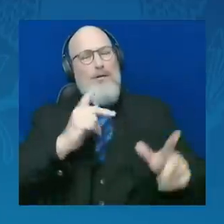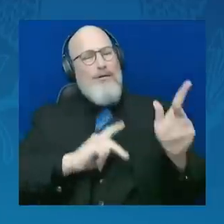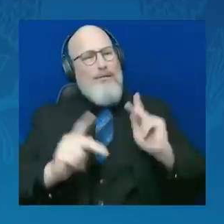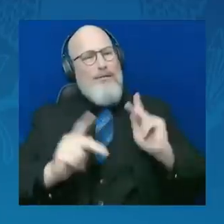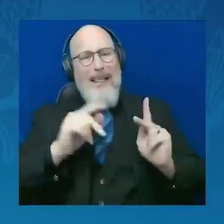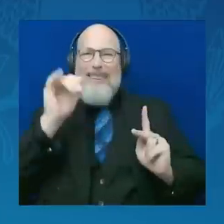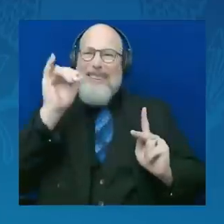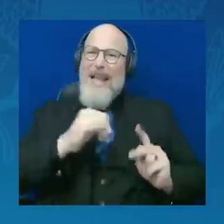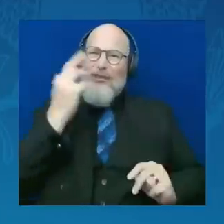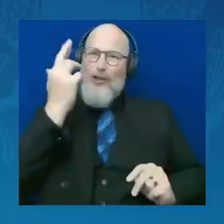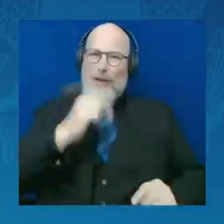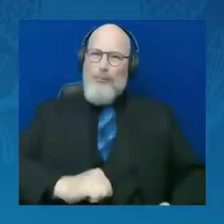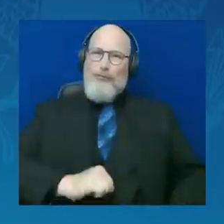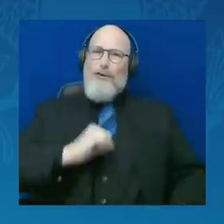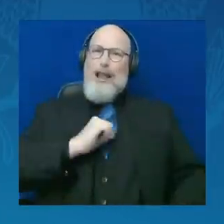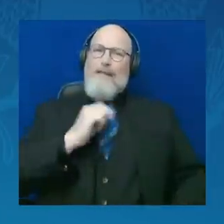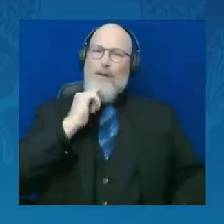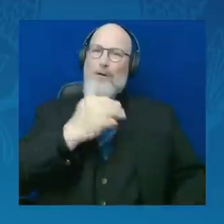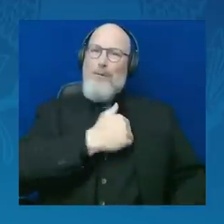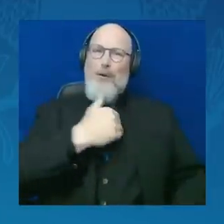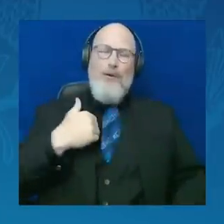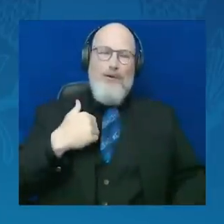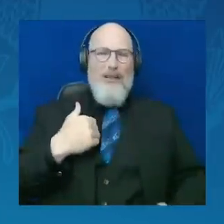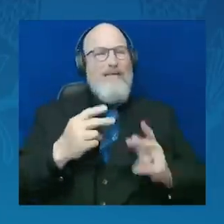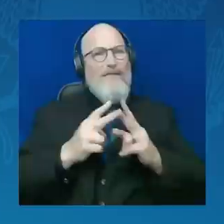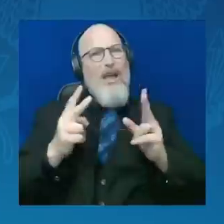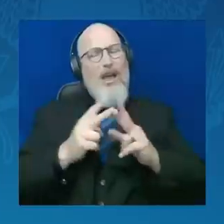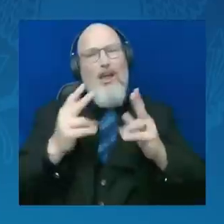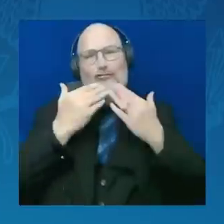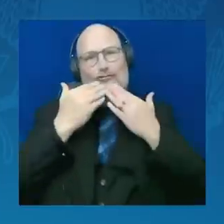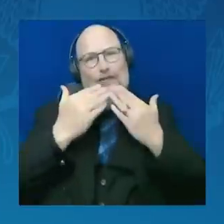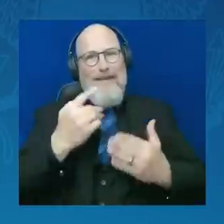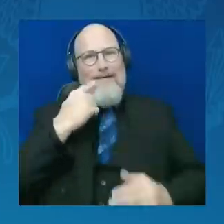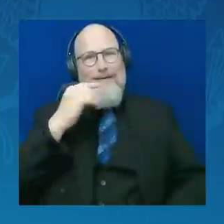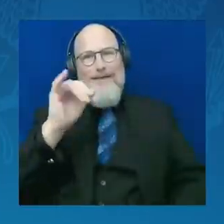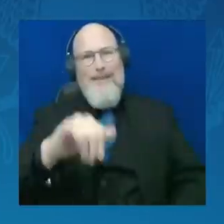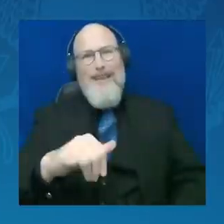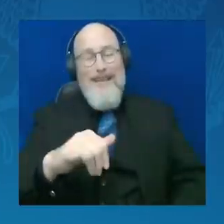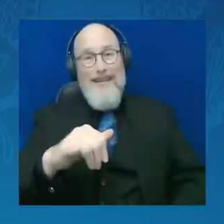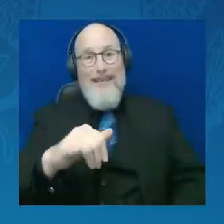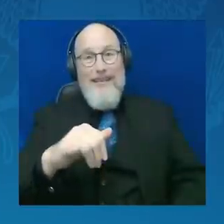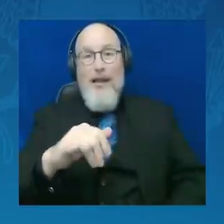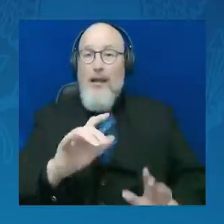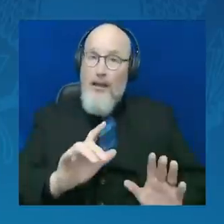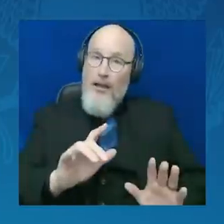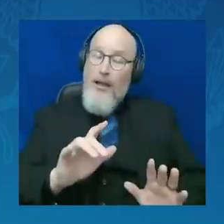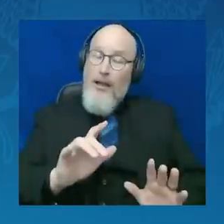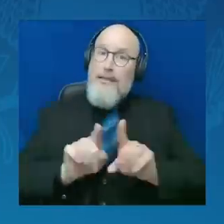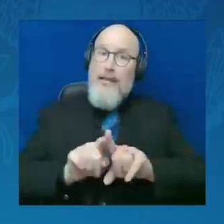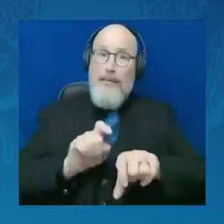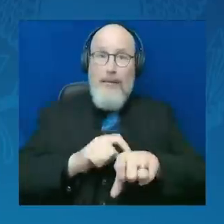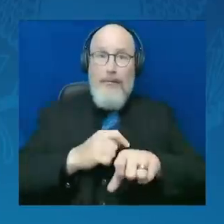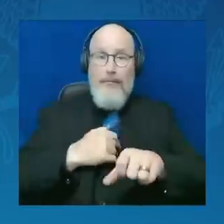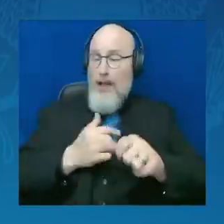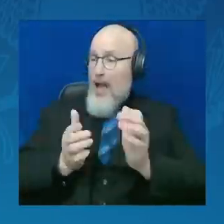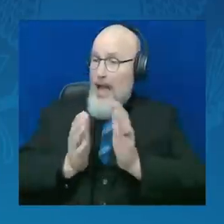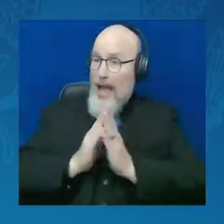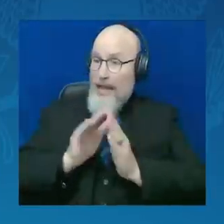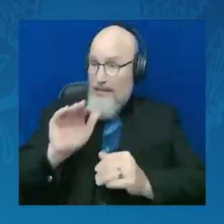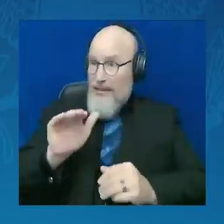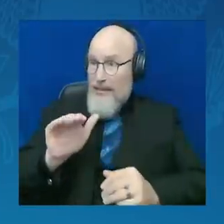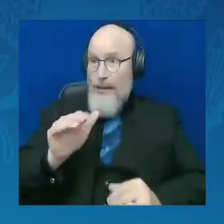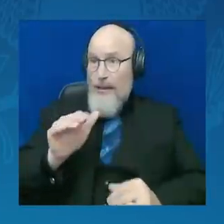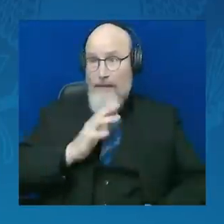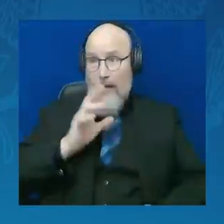us, for the Polish authorities, and I'm very, very much grateful to you for that. At the same time, I asked Madam Vice President for support, as it is